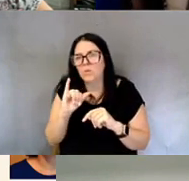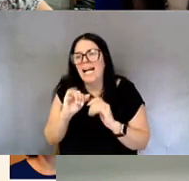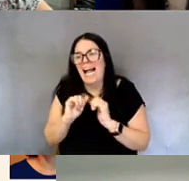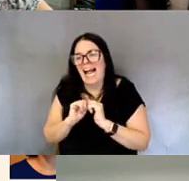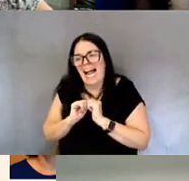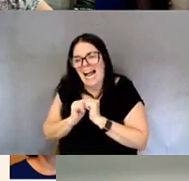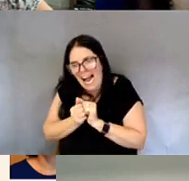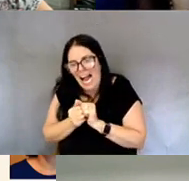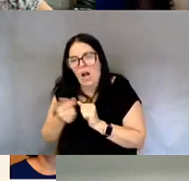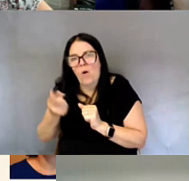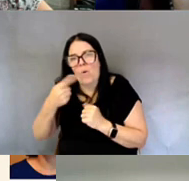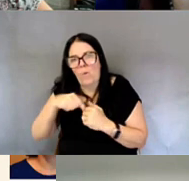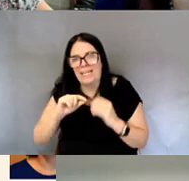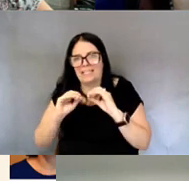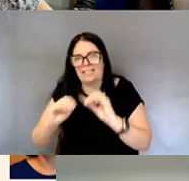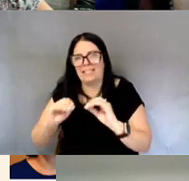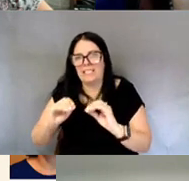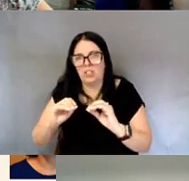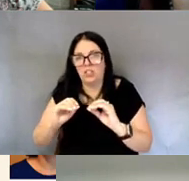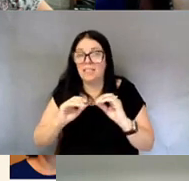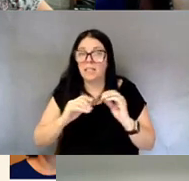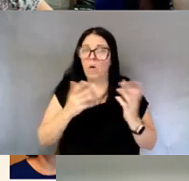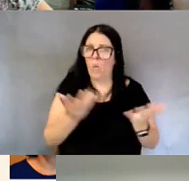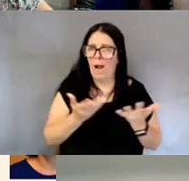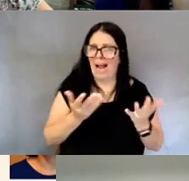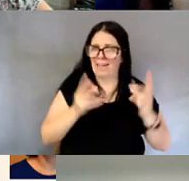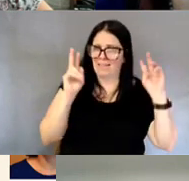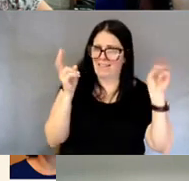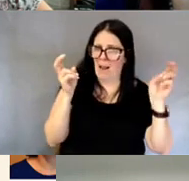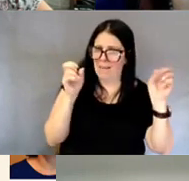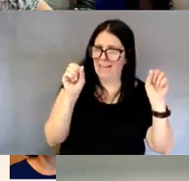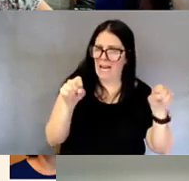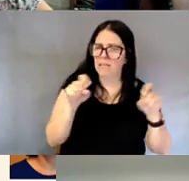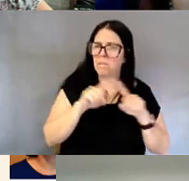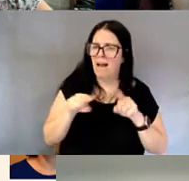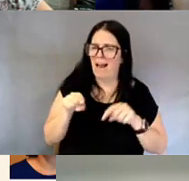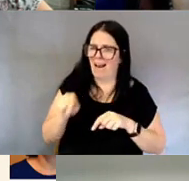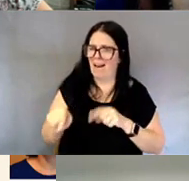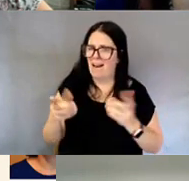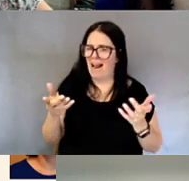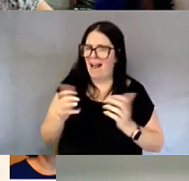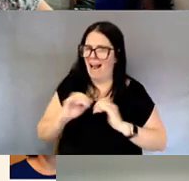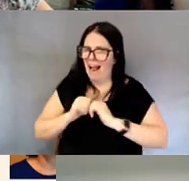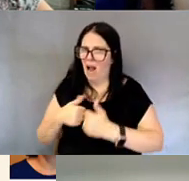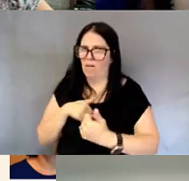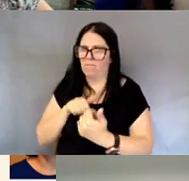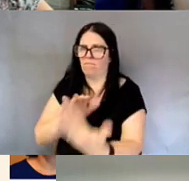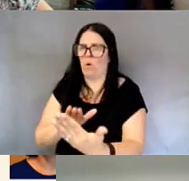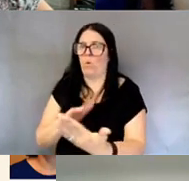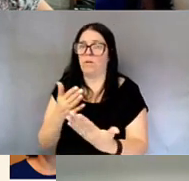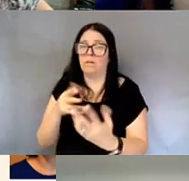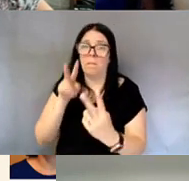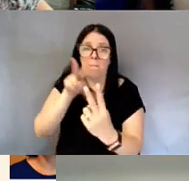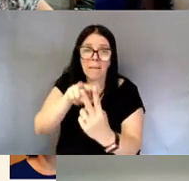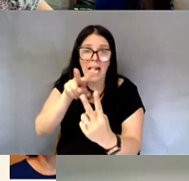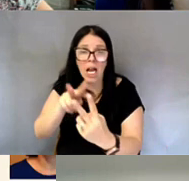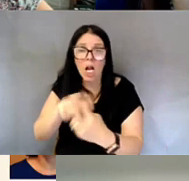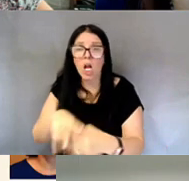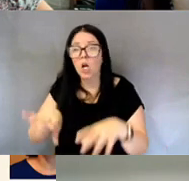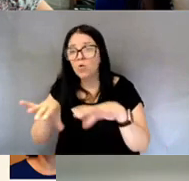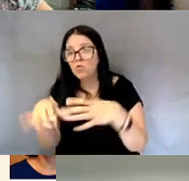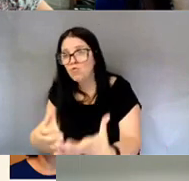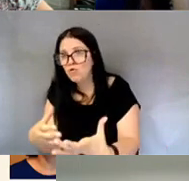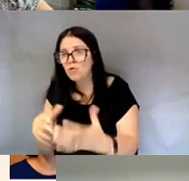to deliver the lessons, especially in terms of how the learners are interacting, whether in pairs or group, and how they are